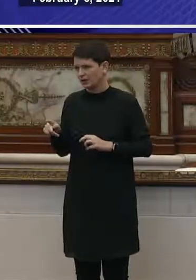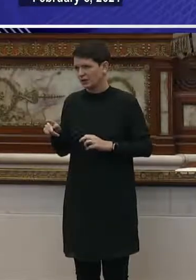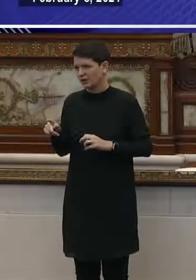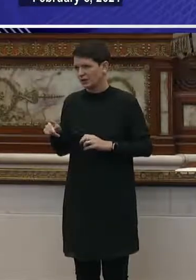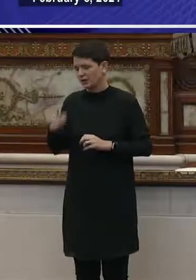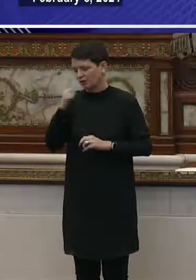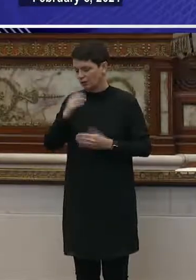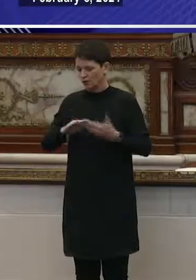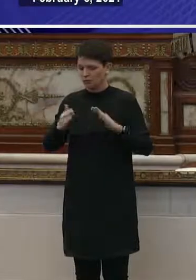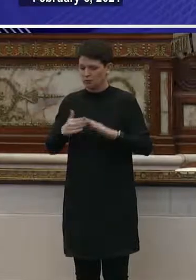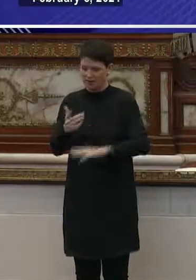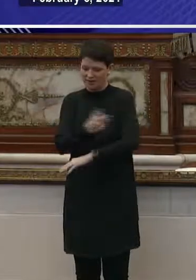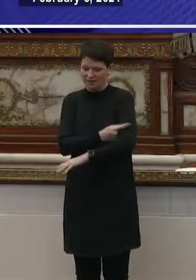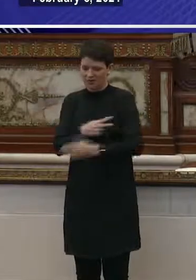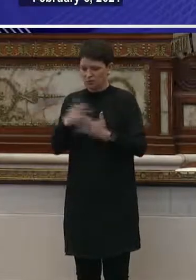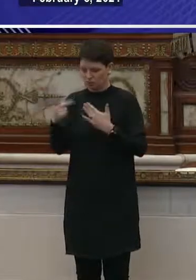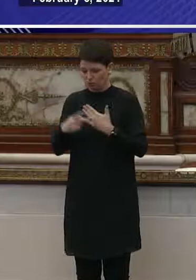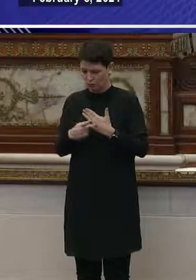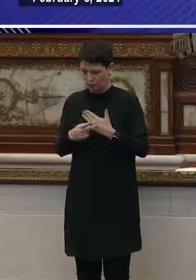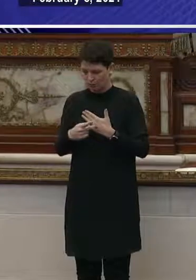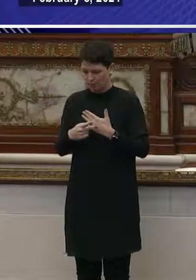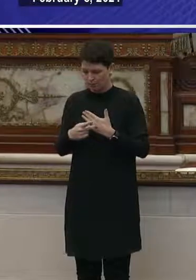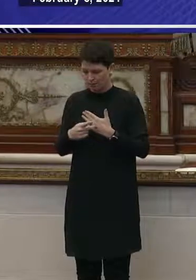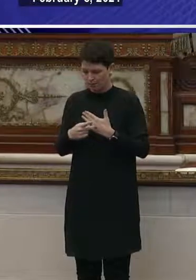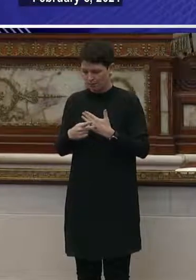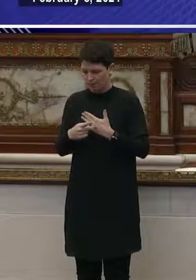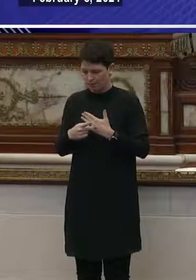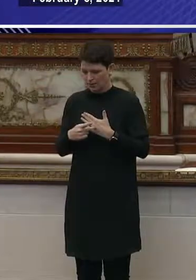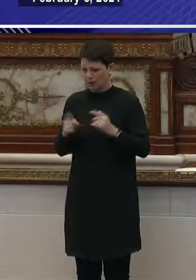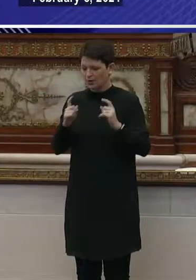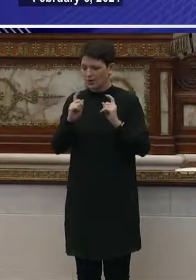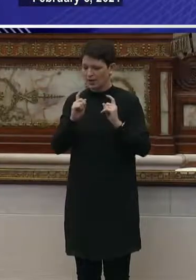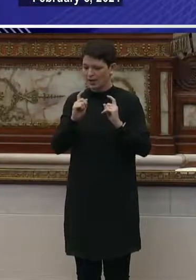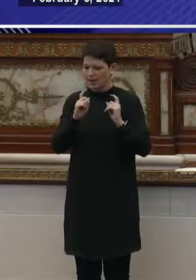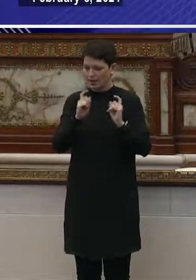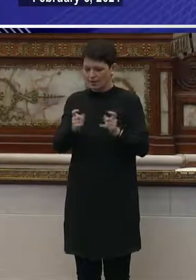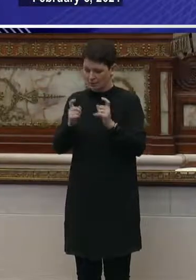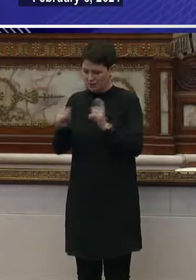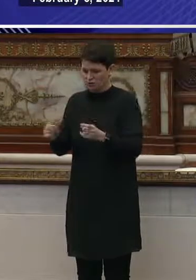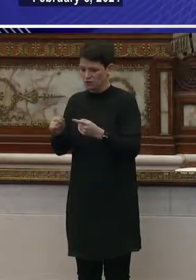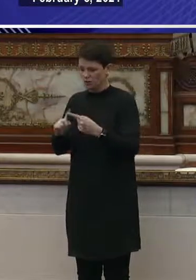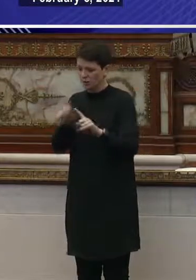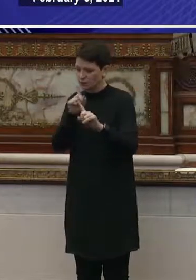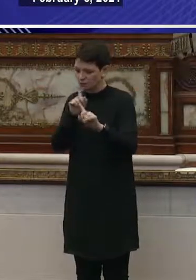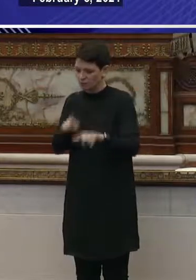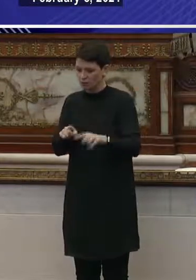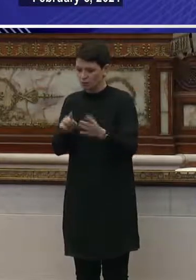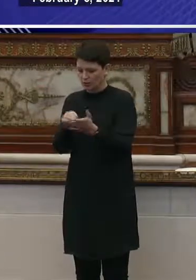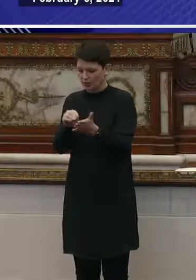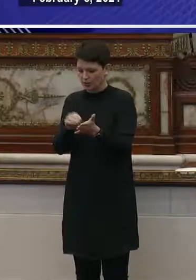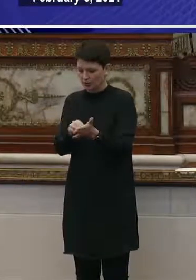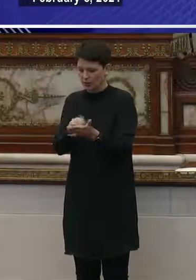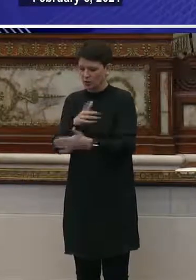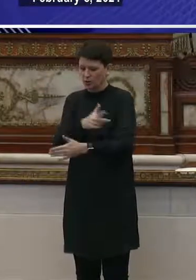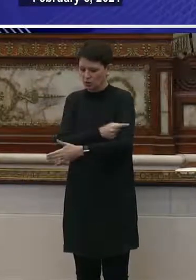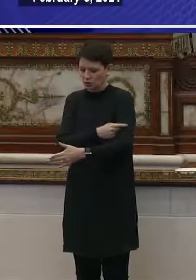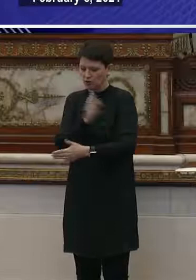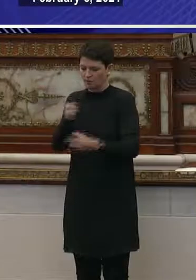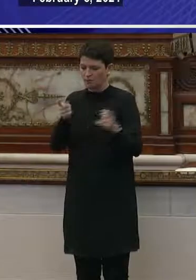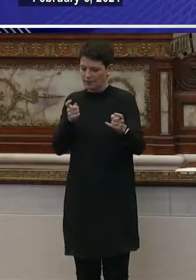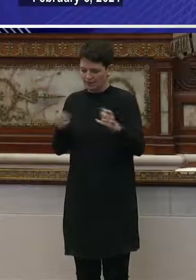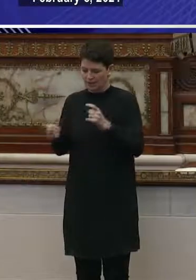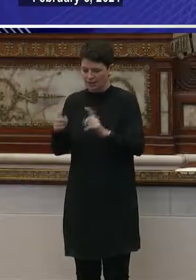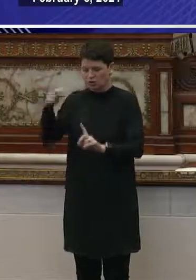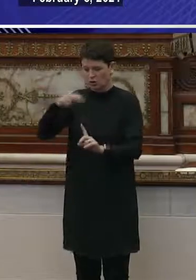for a community vaccination program stated all ordering, storing, administration, and reporting of COVID-19 vaccine use will be managed